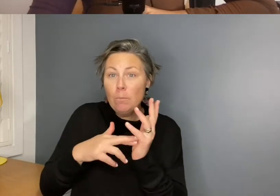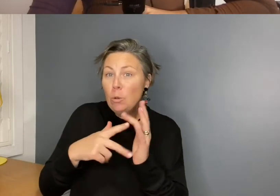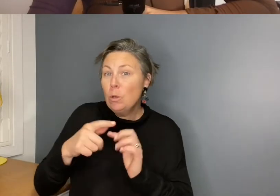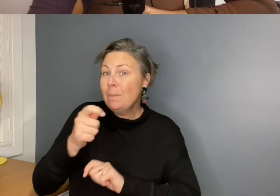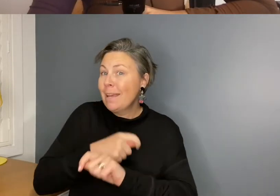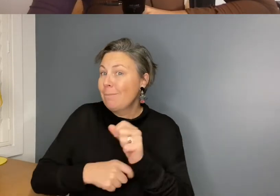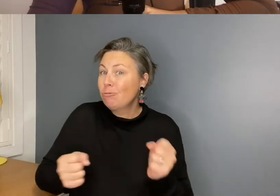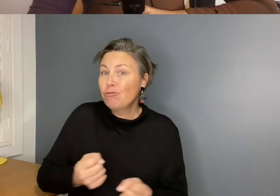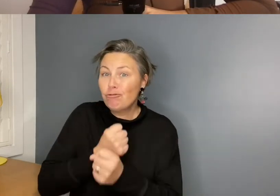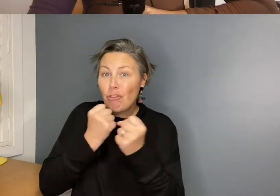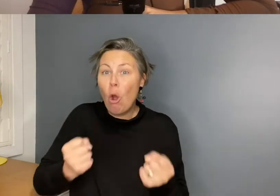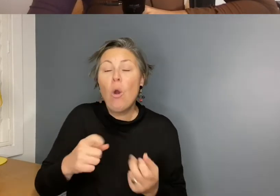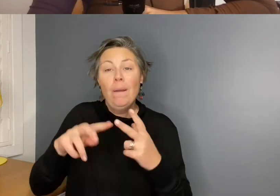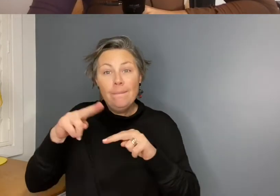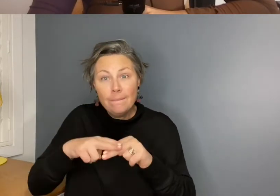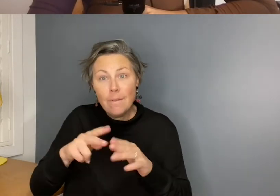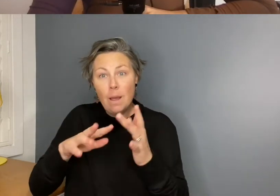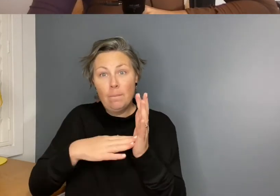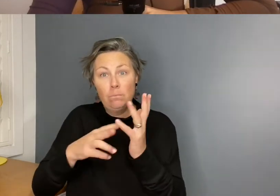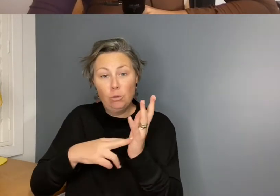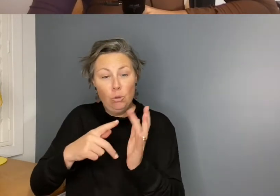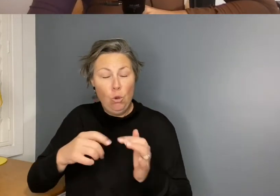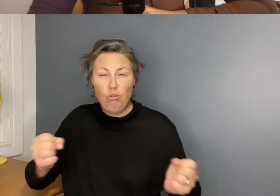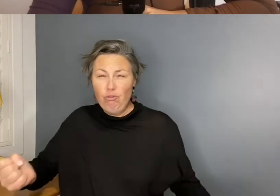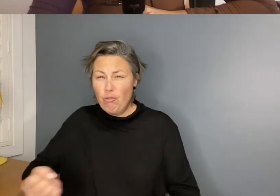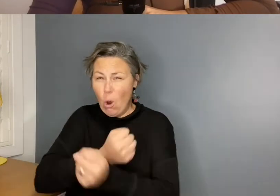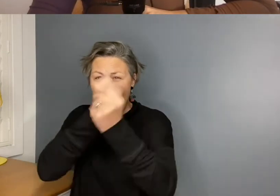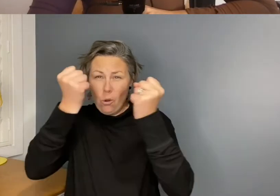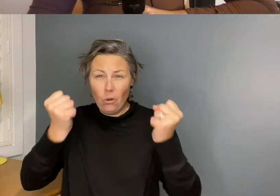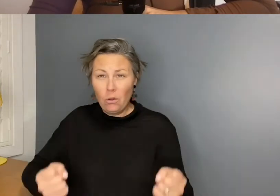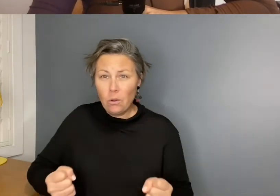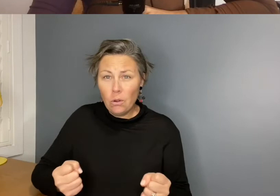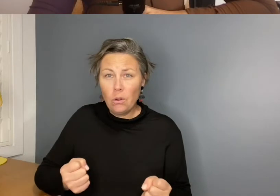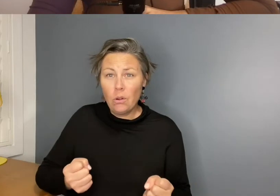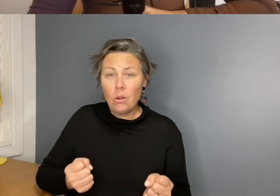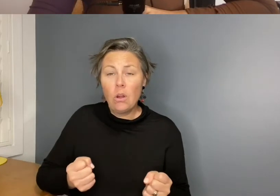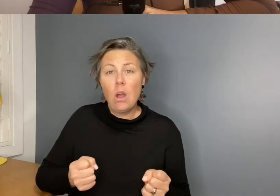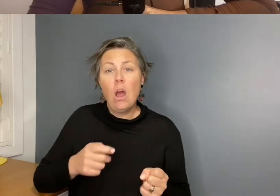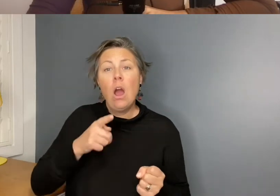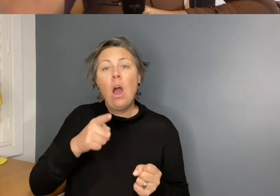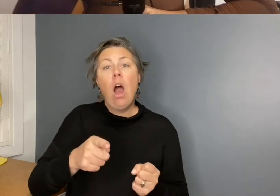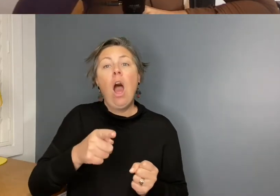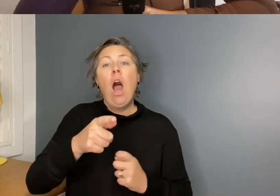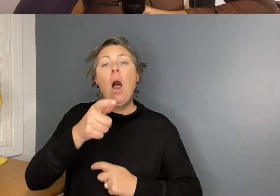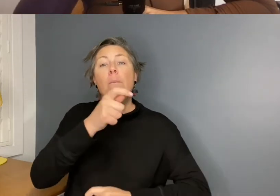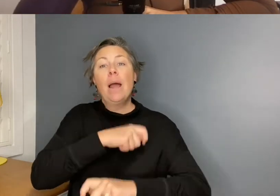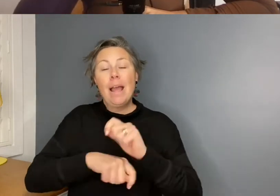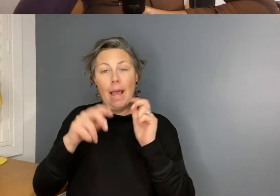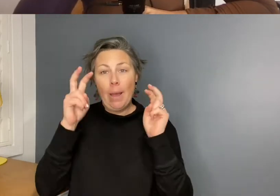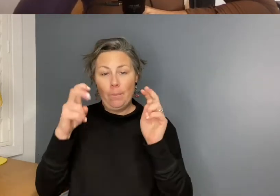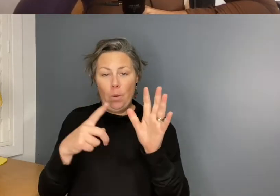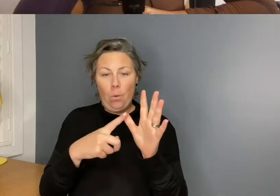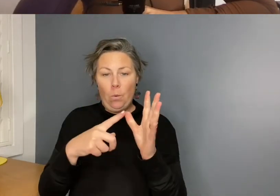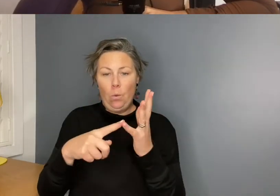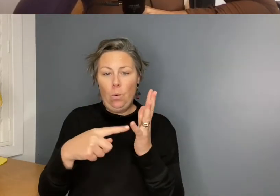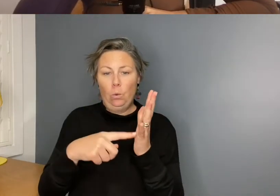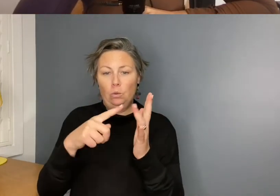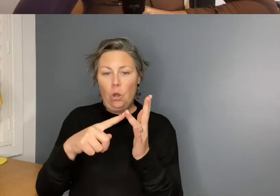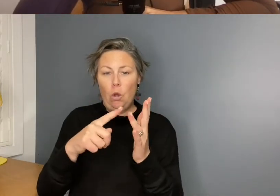immune system is too strong, then that's when people can develop autoimmune diseases, which is when you've got